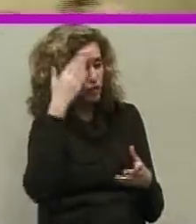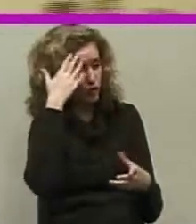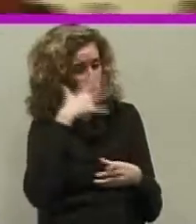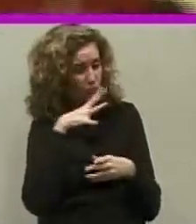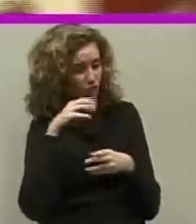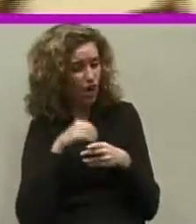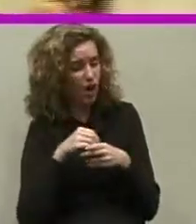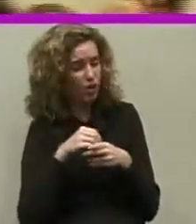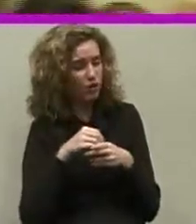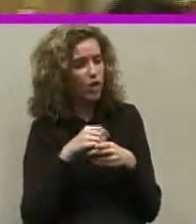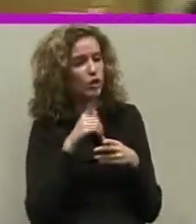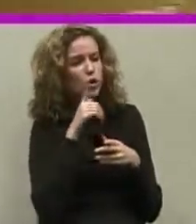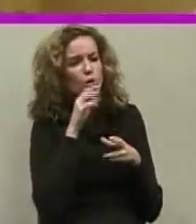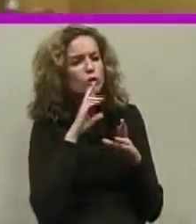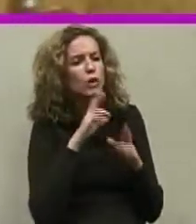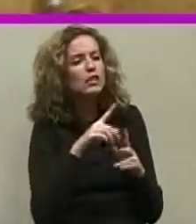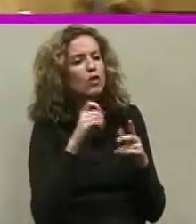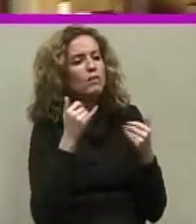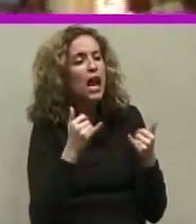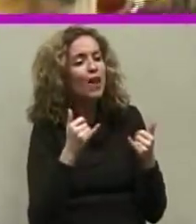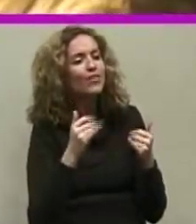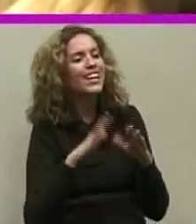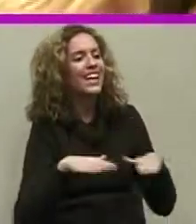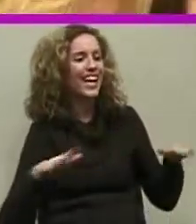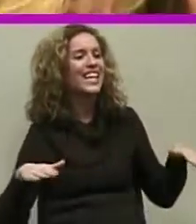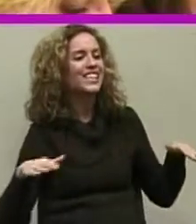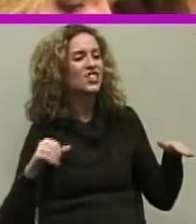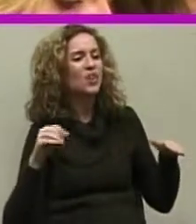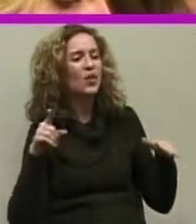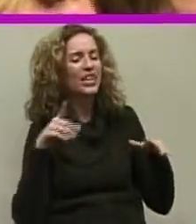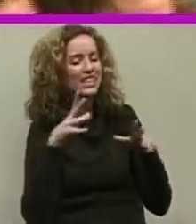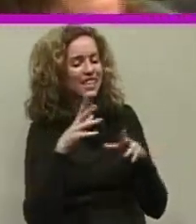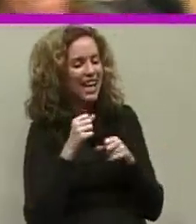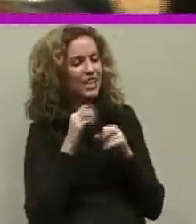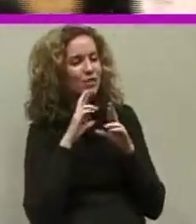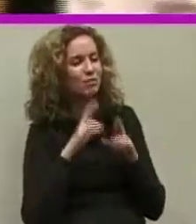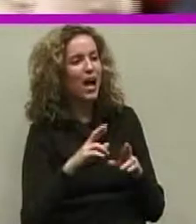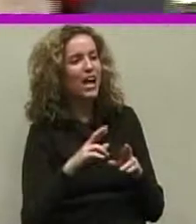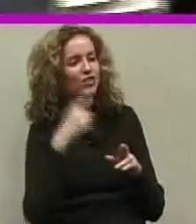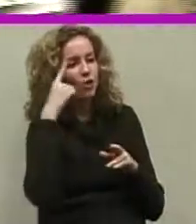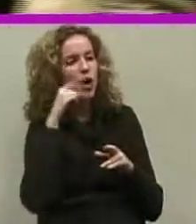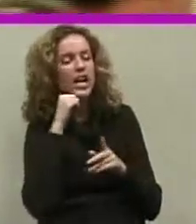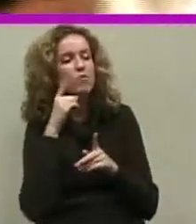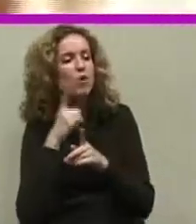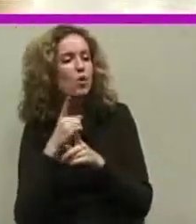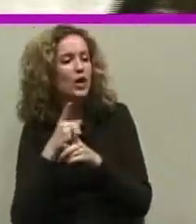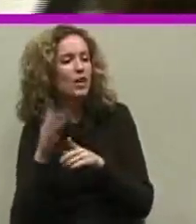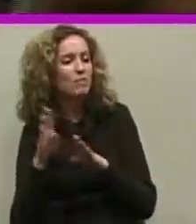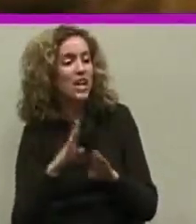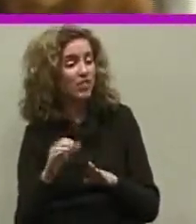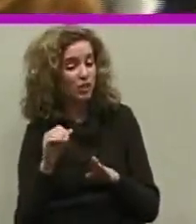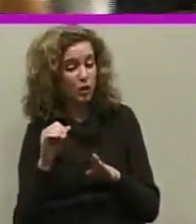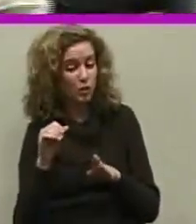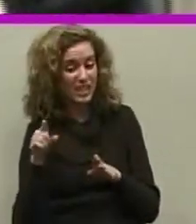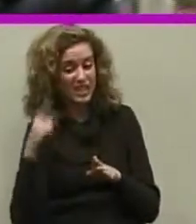now, kids. Kids. All right. So part of it is the fact that he does get some response from the kids for inappropriate behavior. Should I keep doing